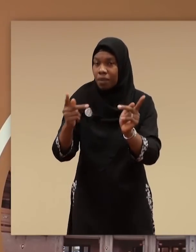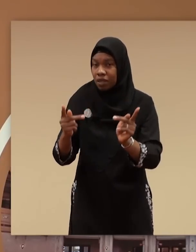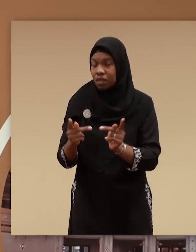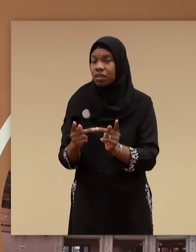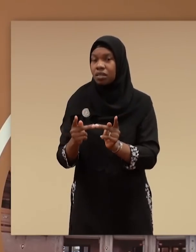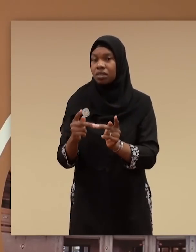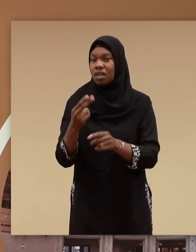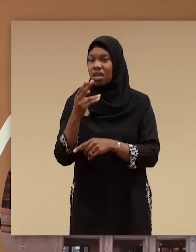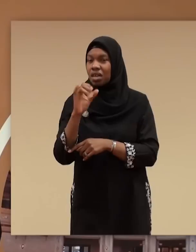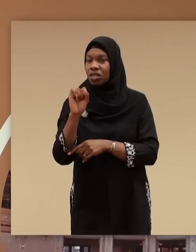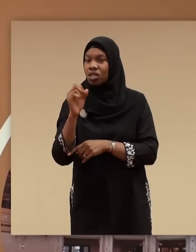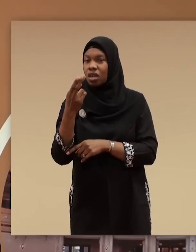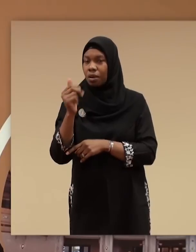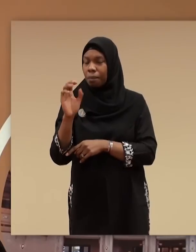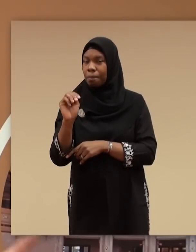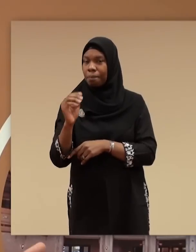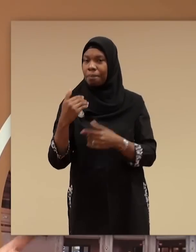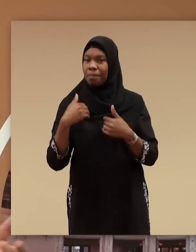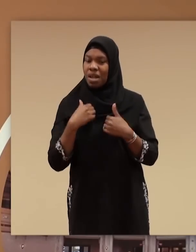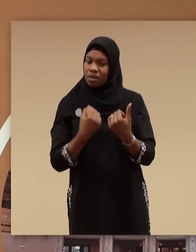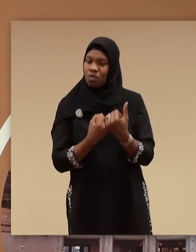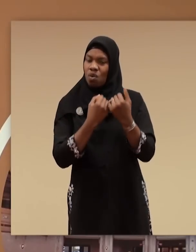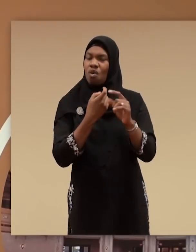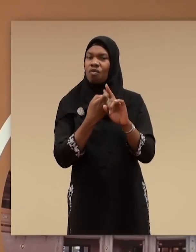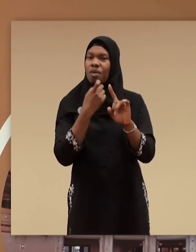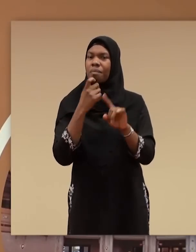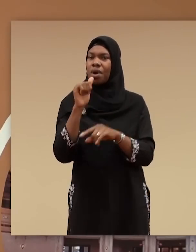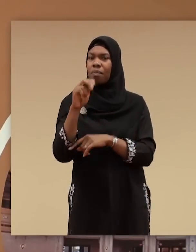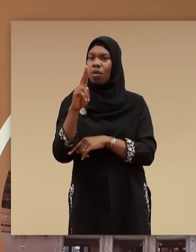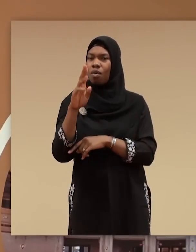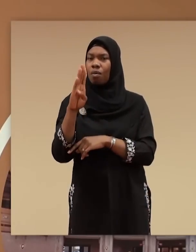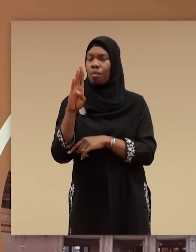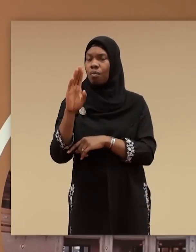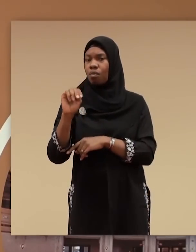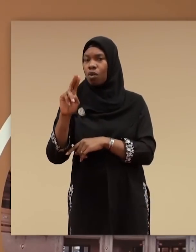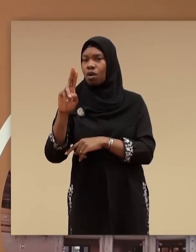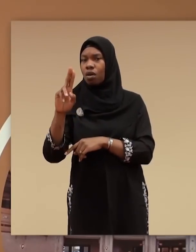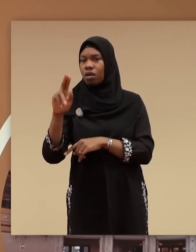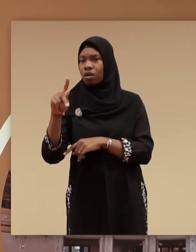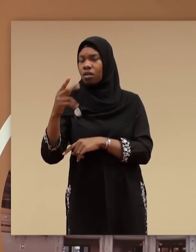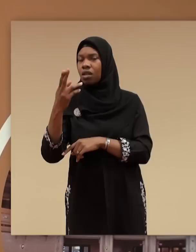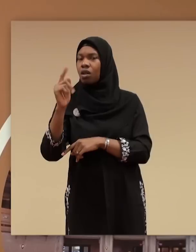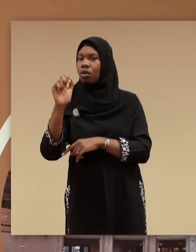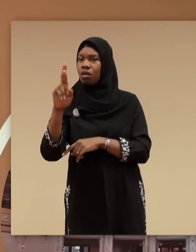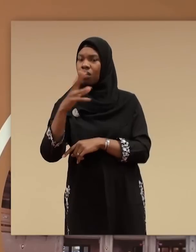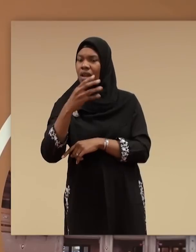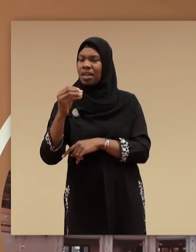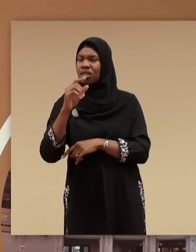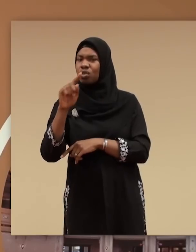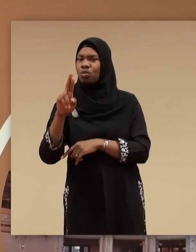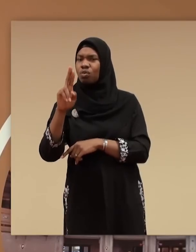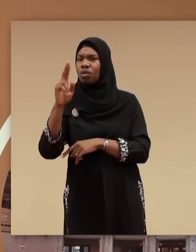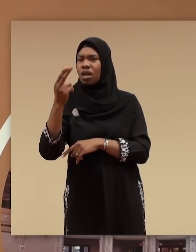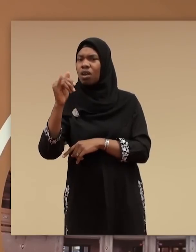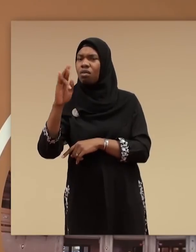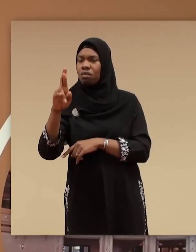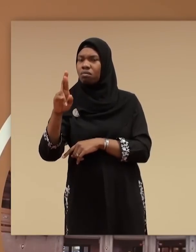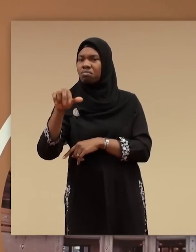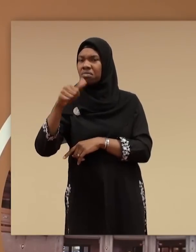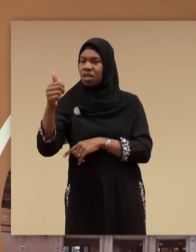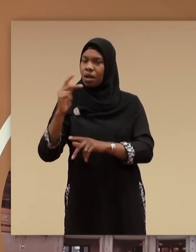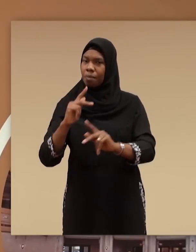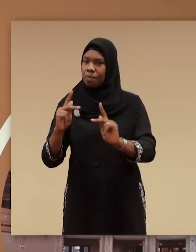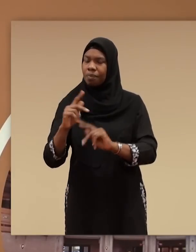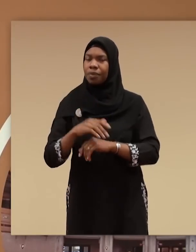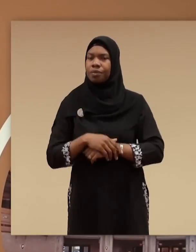Hisham ibn Amr got the support of Abu al-Bukhtar ibn Hisham and al-Mut'im ibn Adi and Zuhair. All of them went together and said, we are going